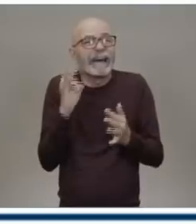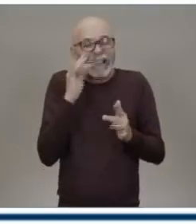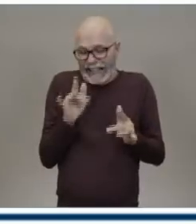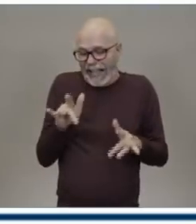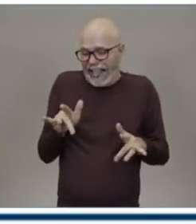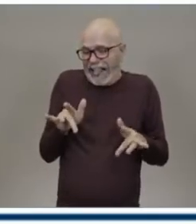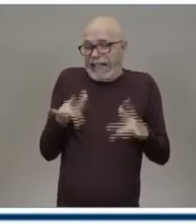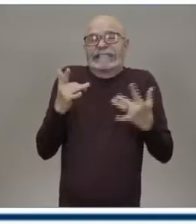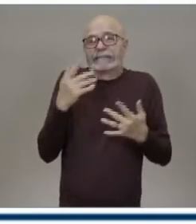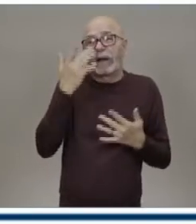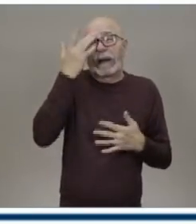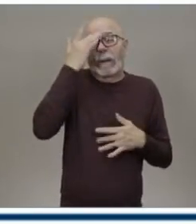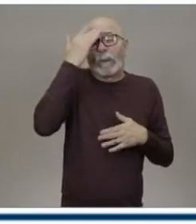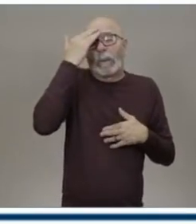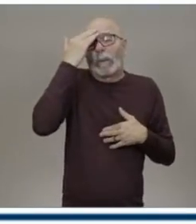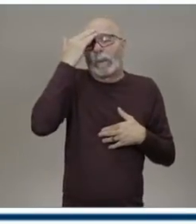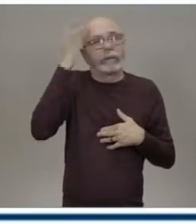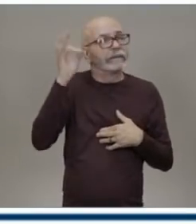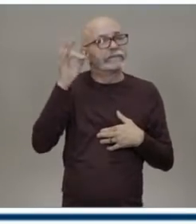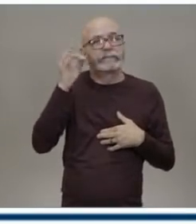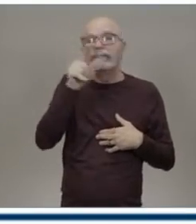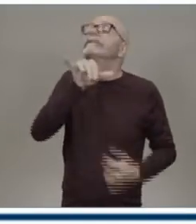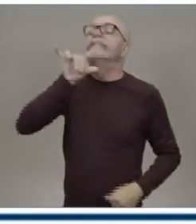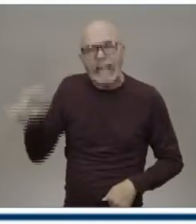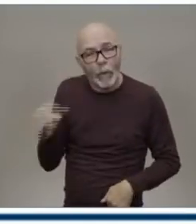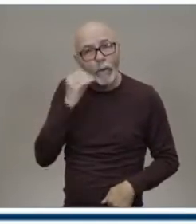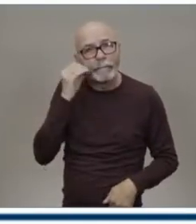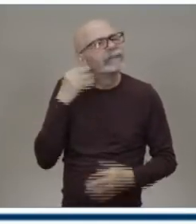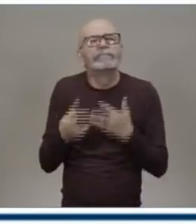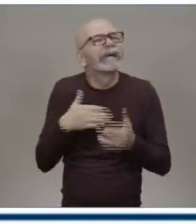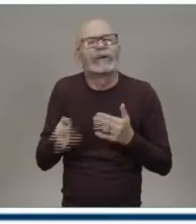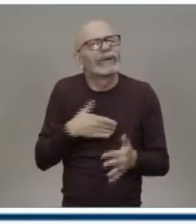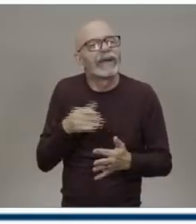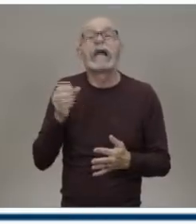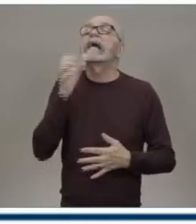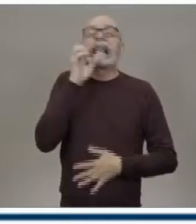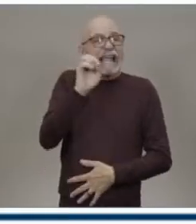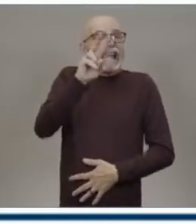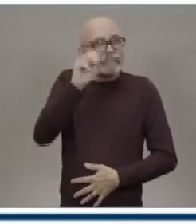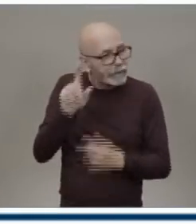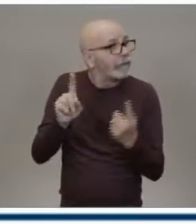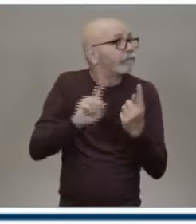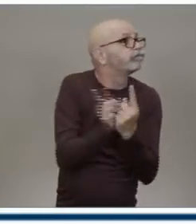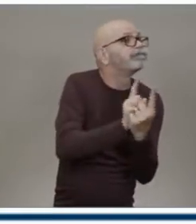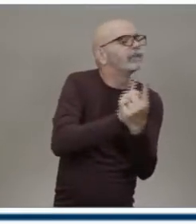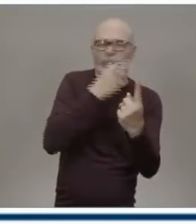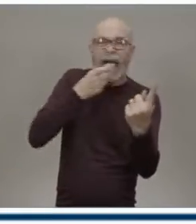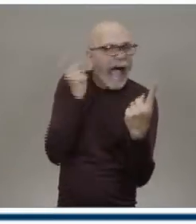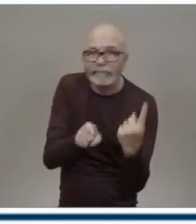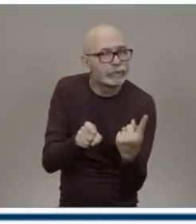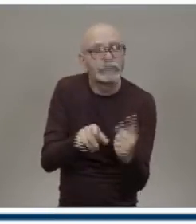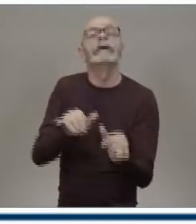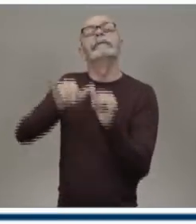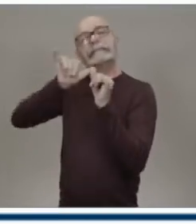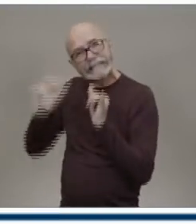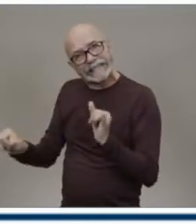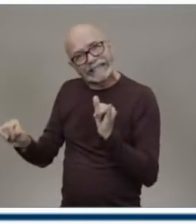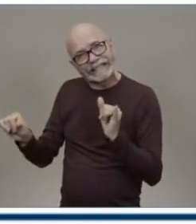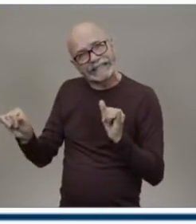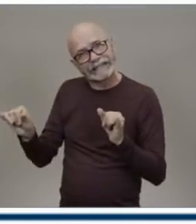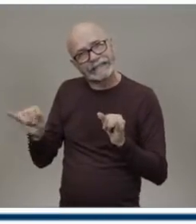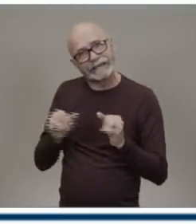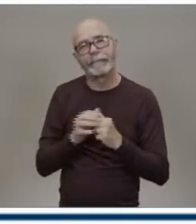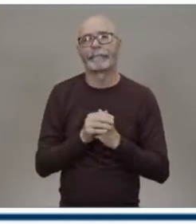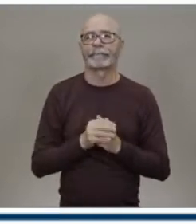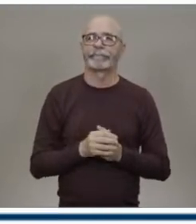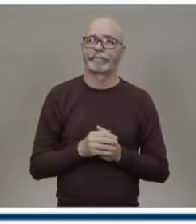stay home, isolate from other people, and do the online self-assessment. And I also want to remind employers and ask them for